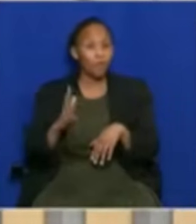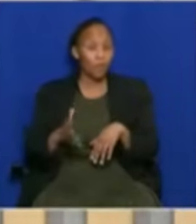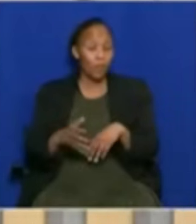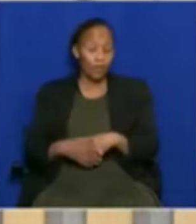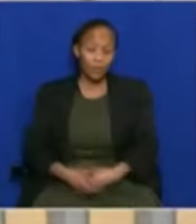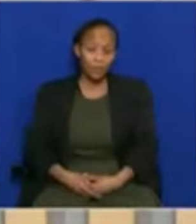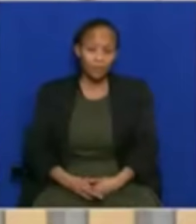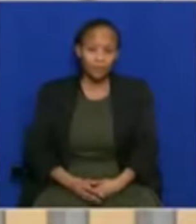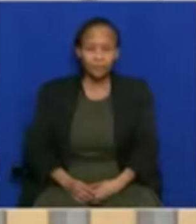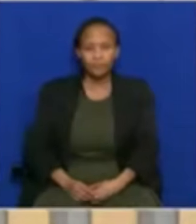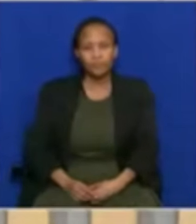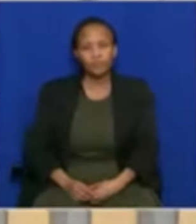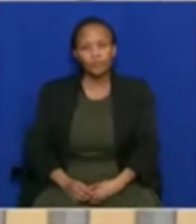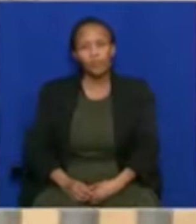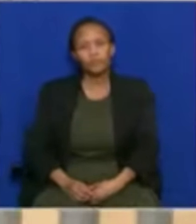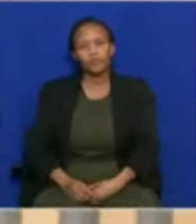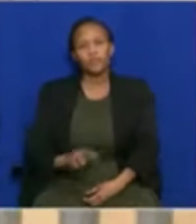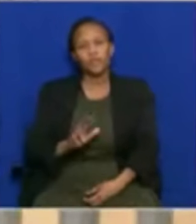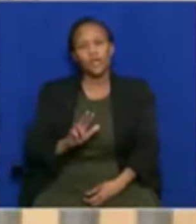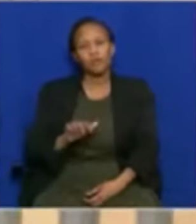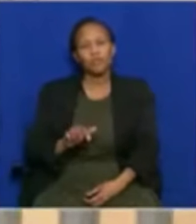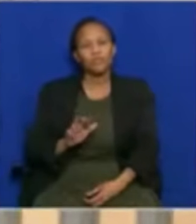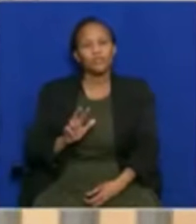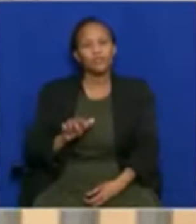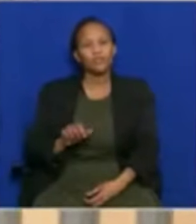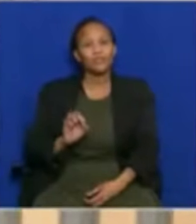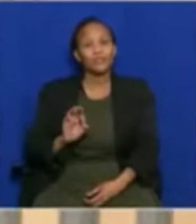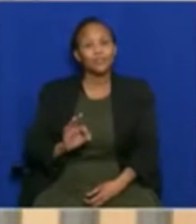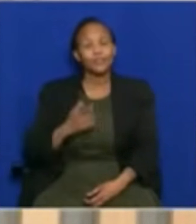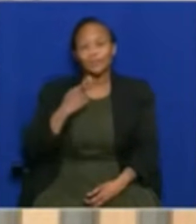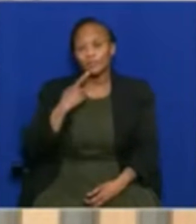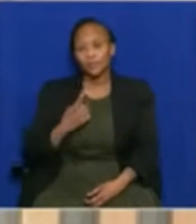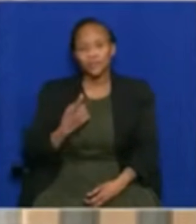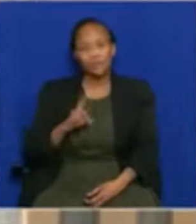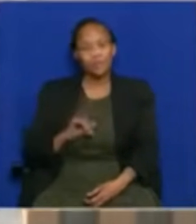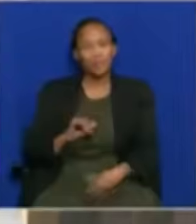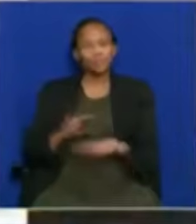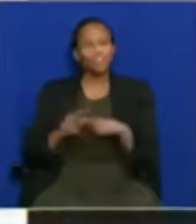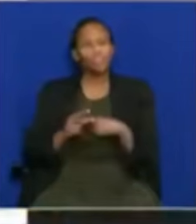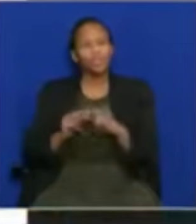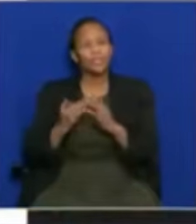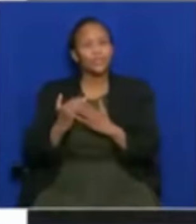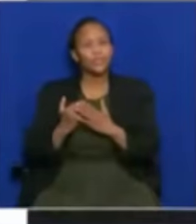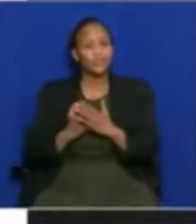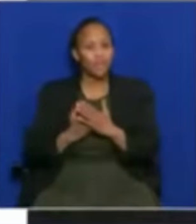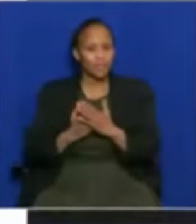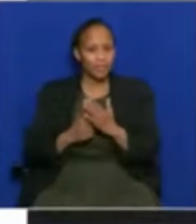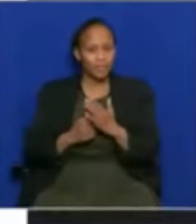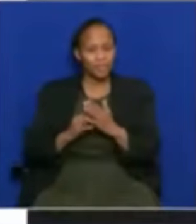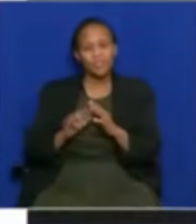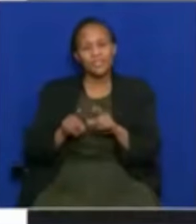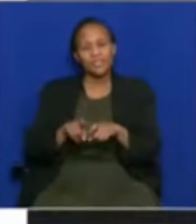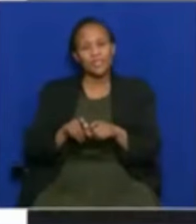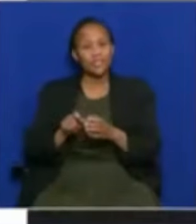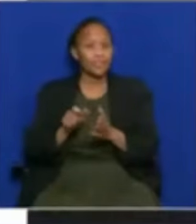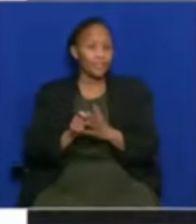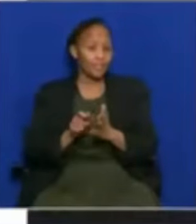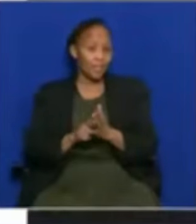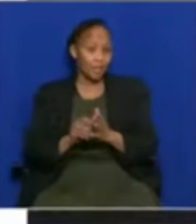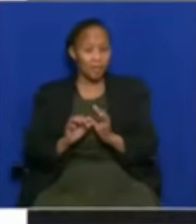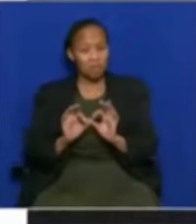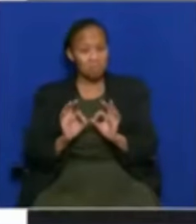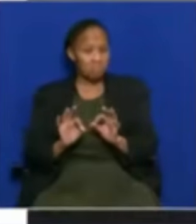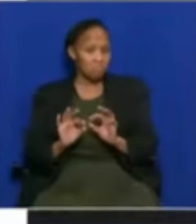At 8.8.3, you say one of the shortlisted candidates' written tests were not properly evaluated and considered